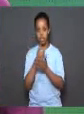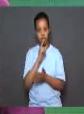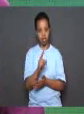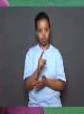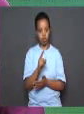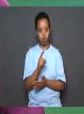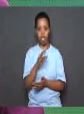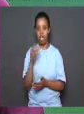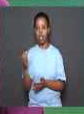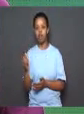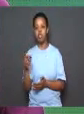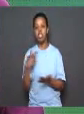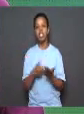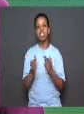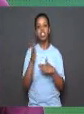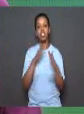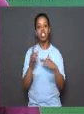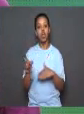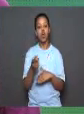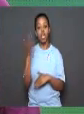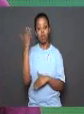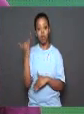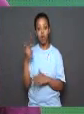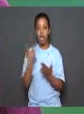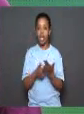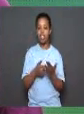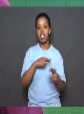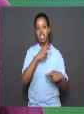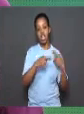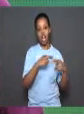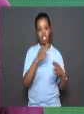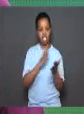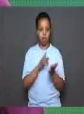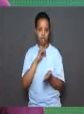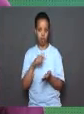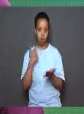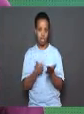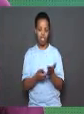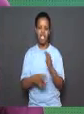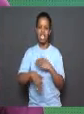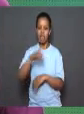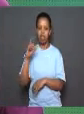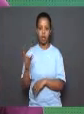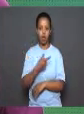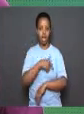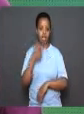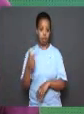There was a problem with carrying out this reaction at such a high